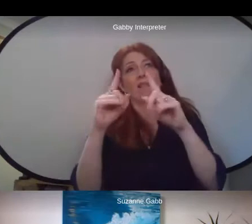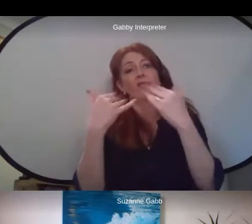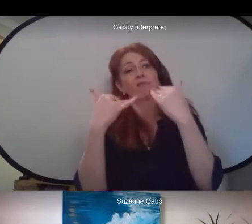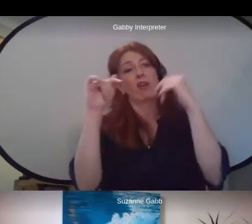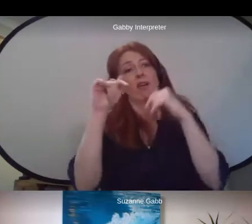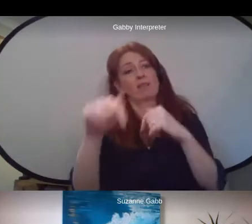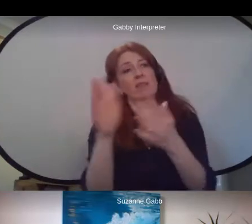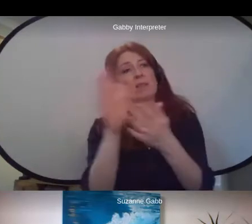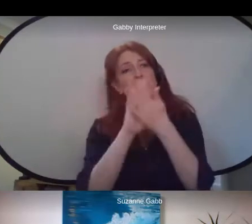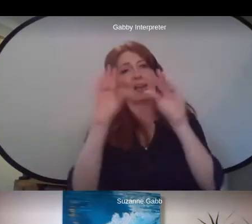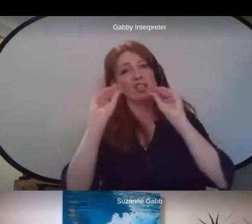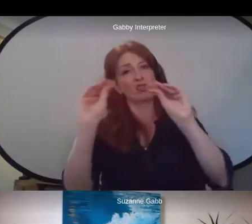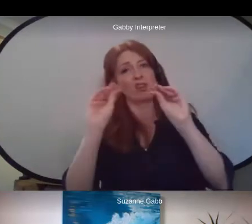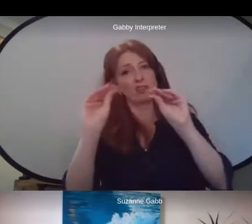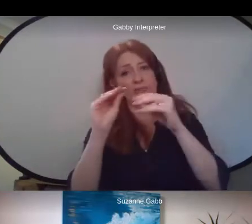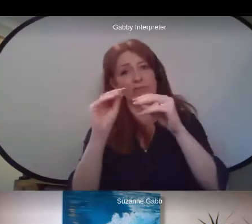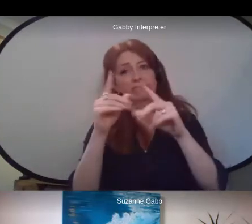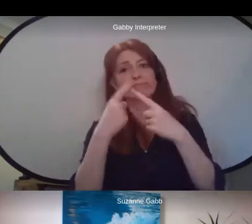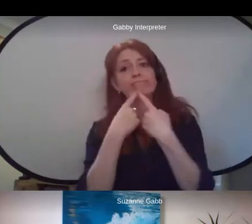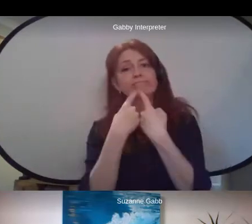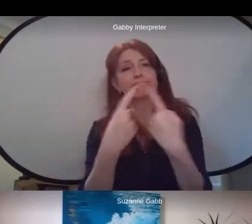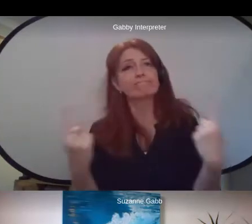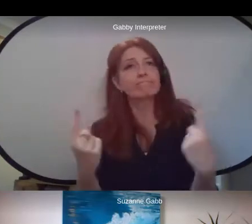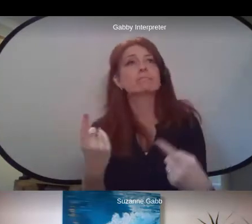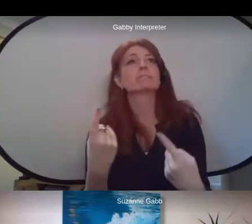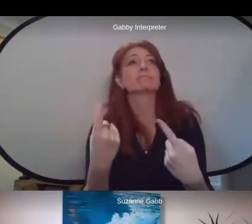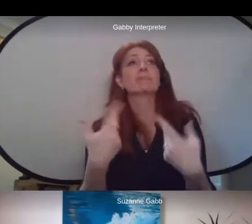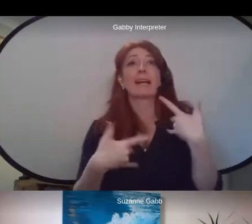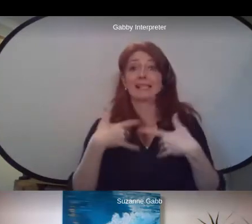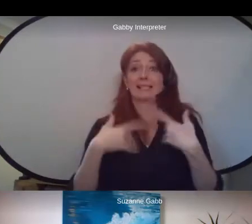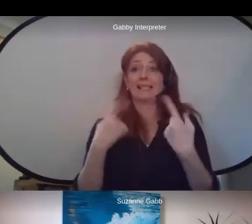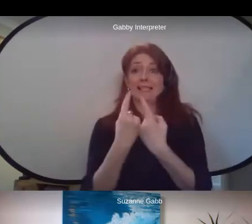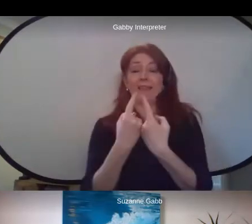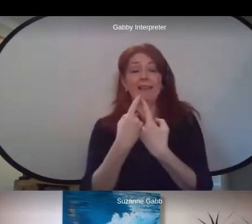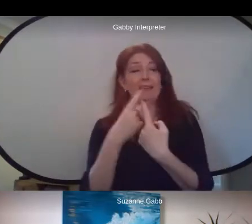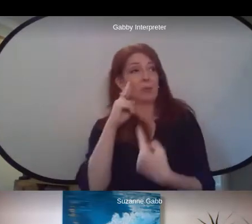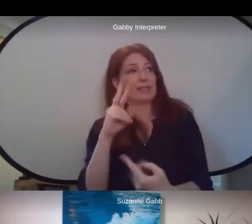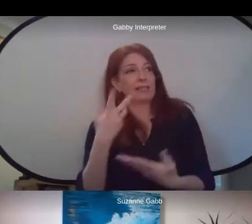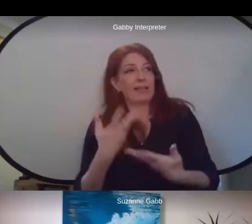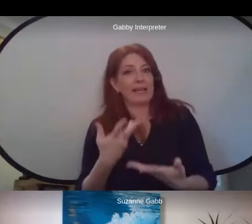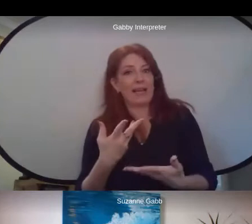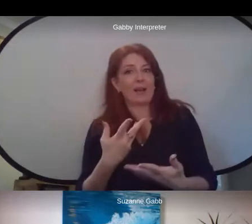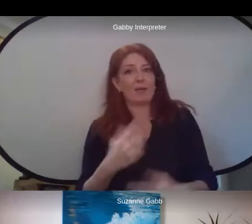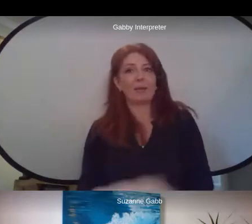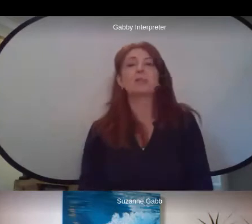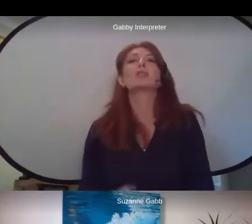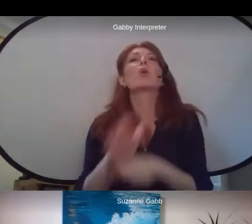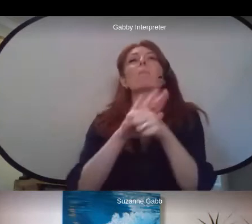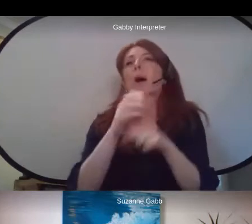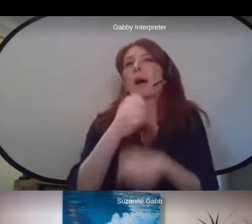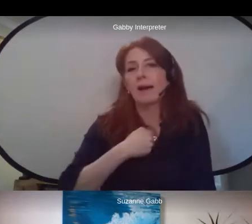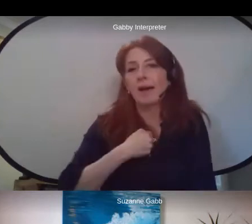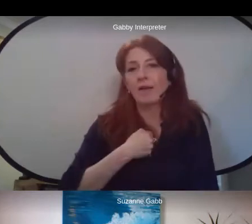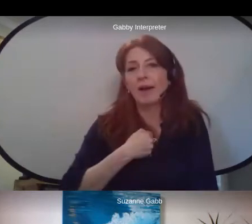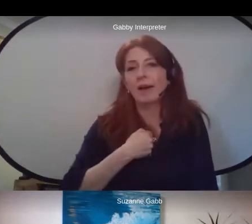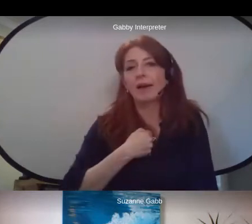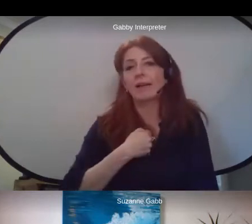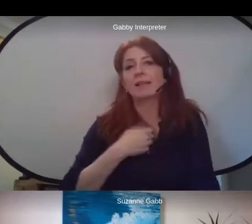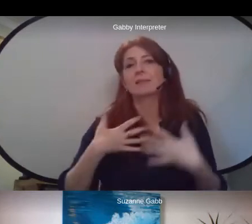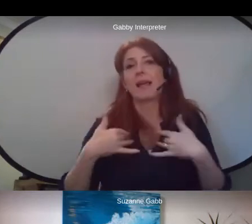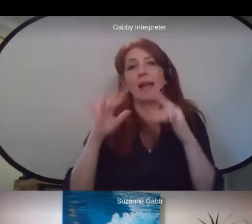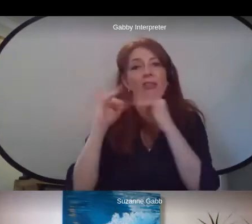instruction. And I think the most exciting thing that we've seen, you know, sort of to explain where my area is, sort of health tech, is